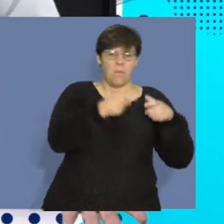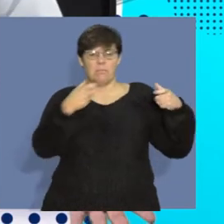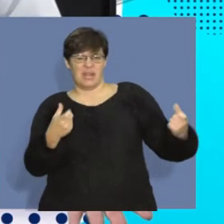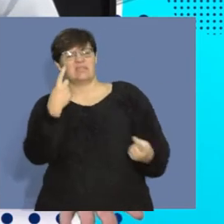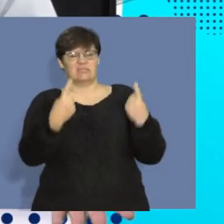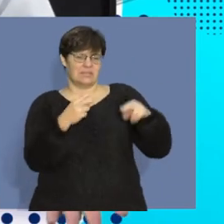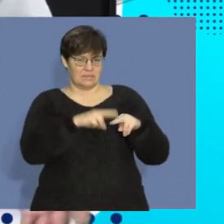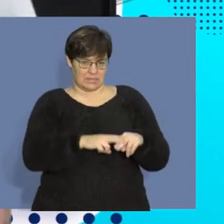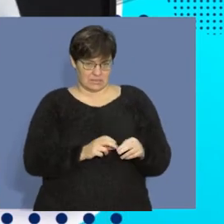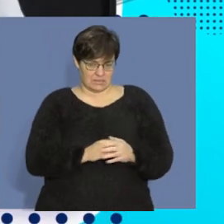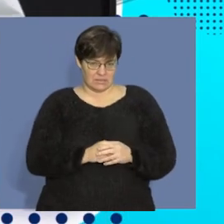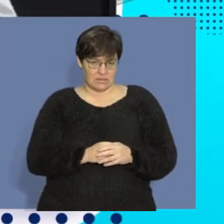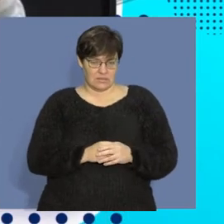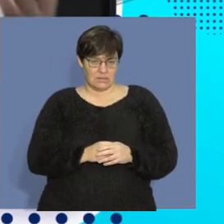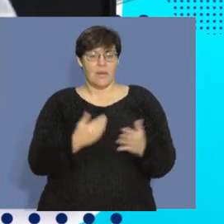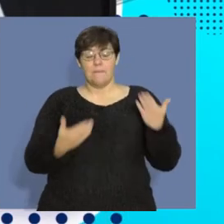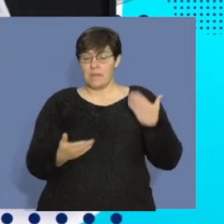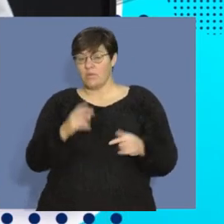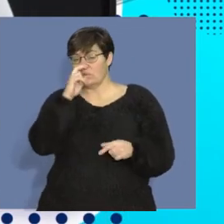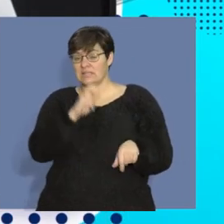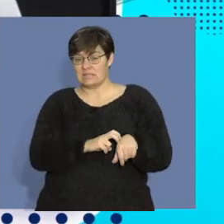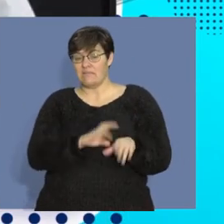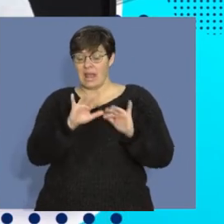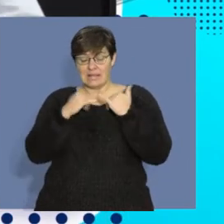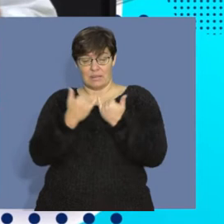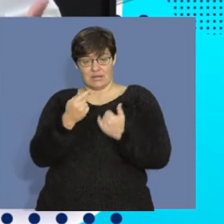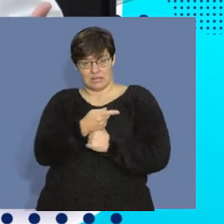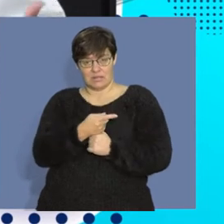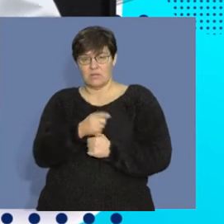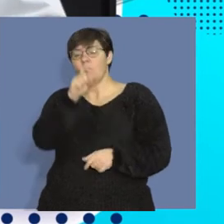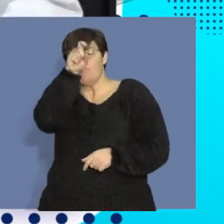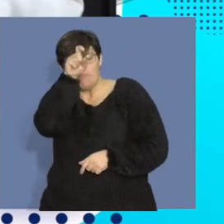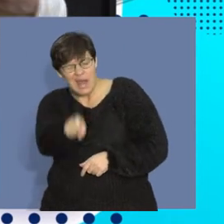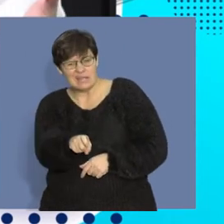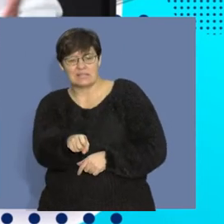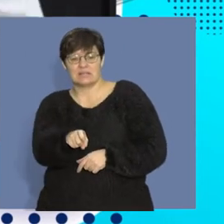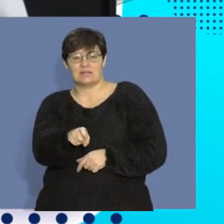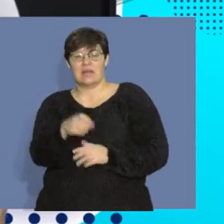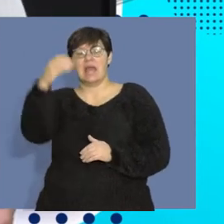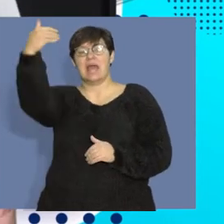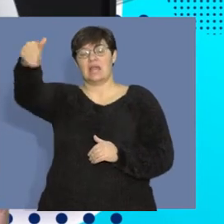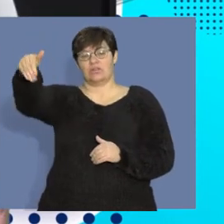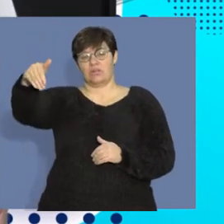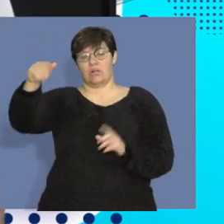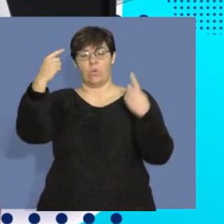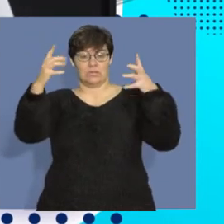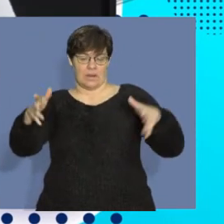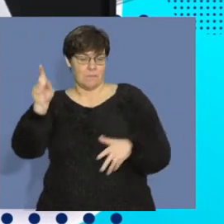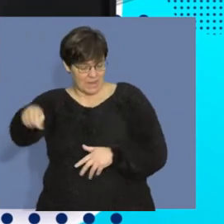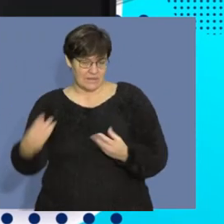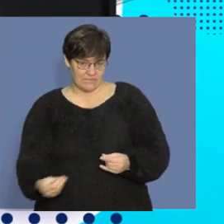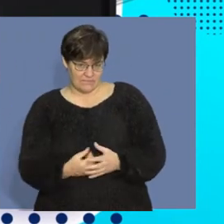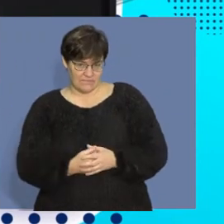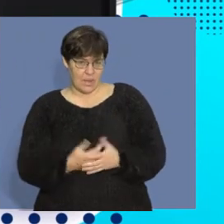size of the enterprise, that you may need. Remember, when it comes to companies, it's compulsory to have an external auditor.